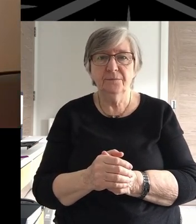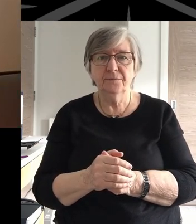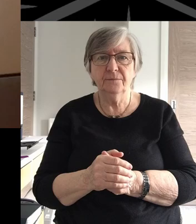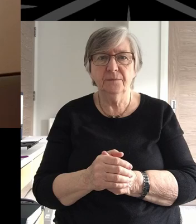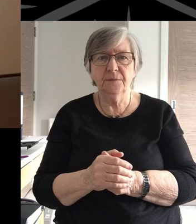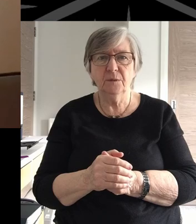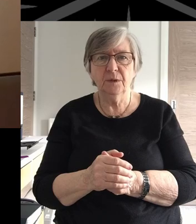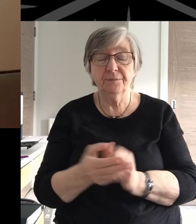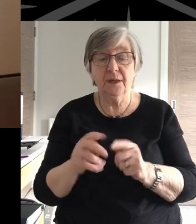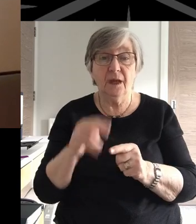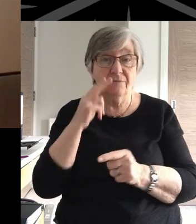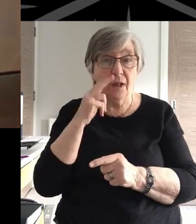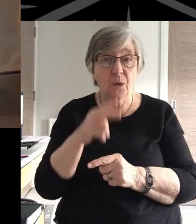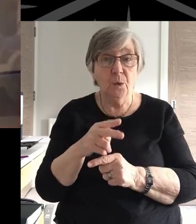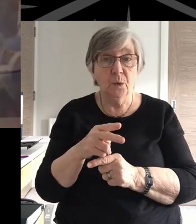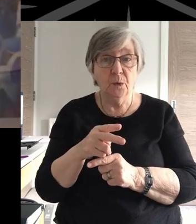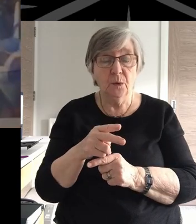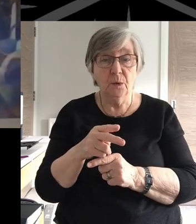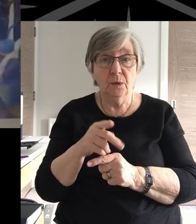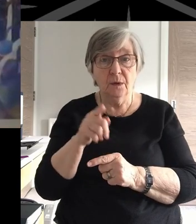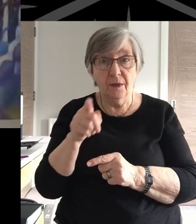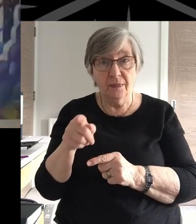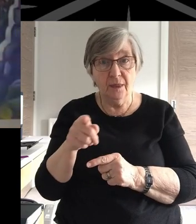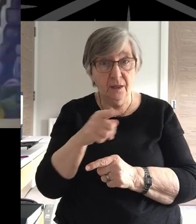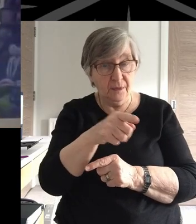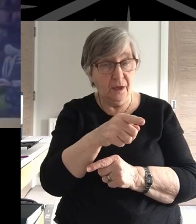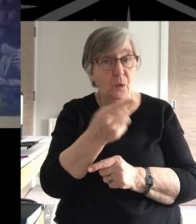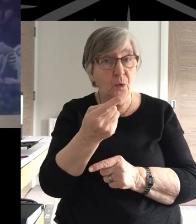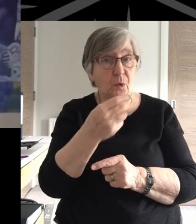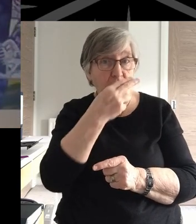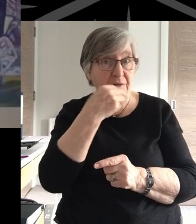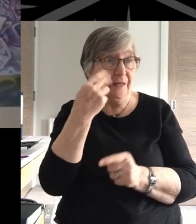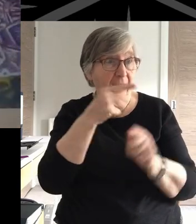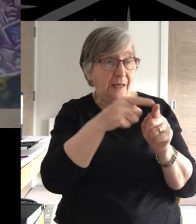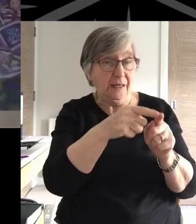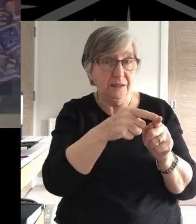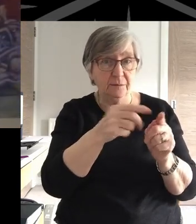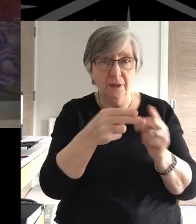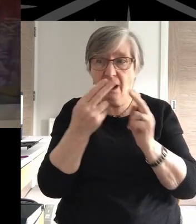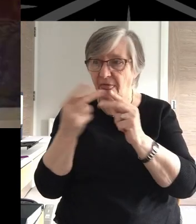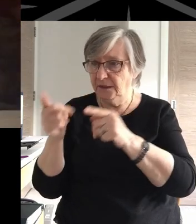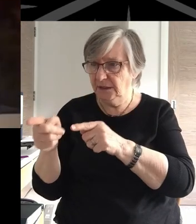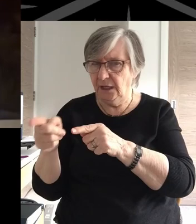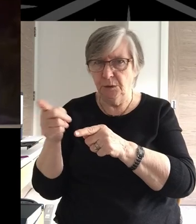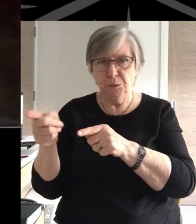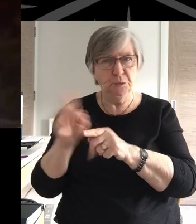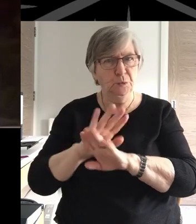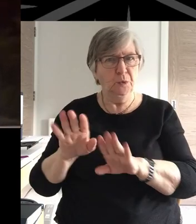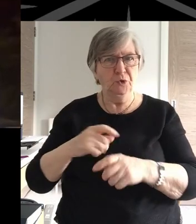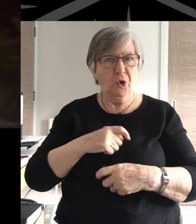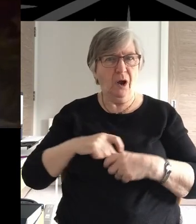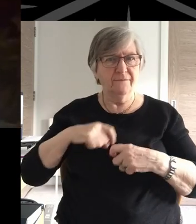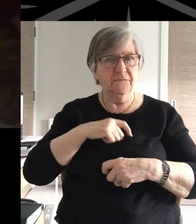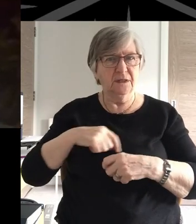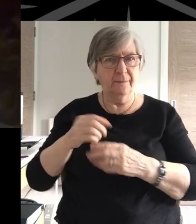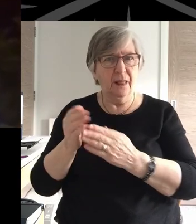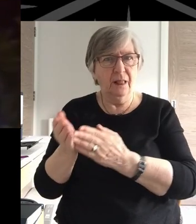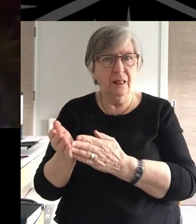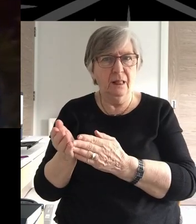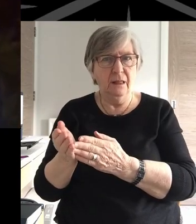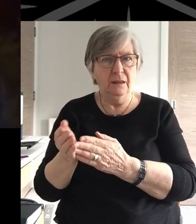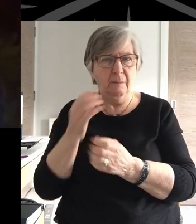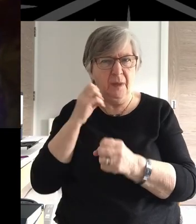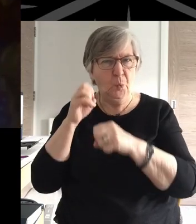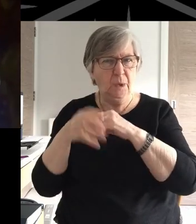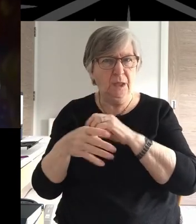Well, if I look at this side, this half of it, I'm like, oh, nice and peaceful. Look at the other side, it makes me feel a bit uncomfortable, like, it's a bit weird.